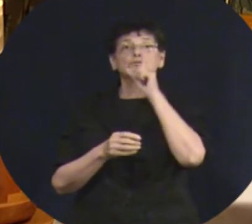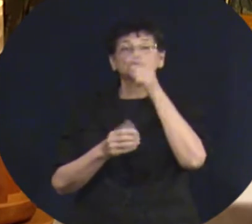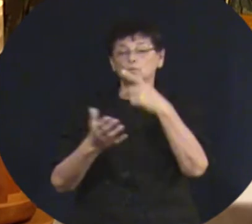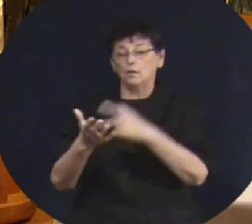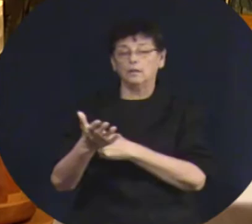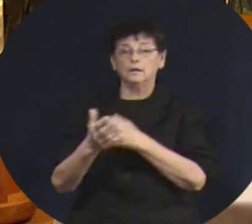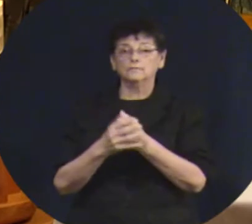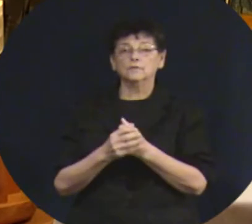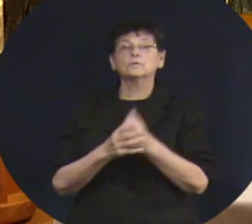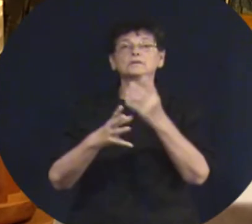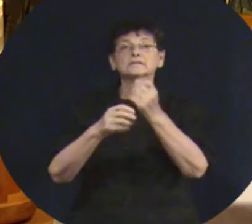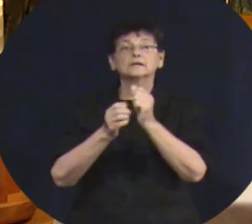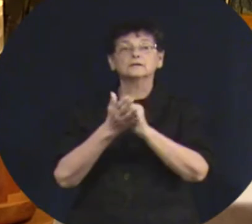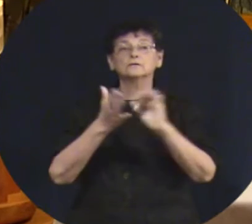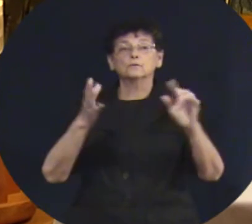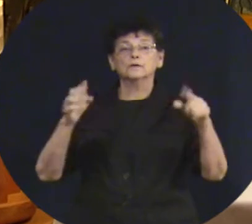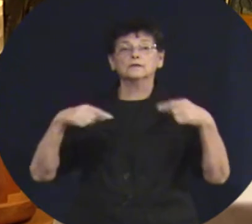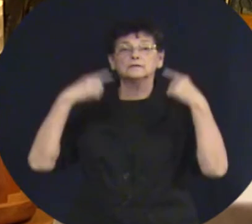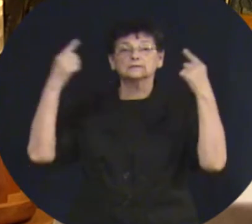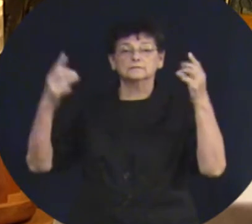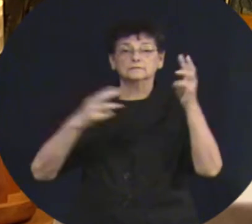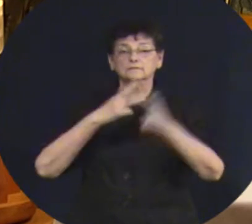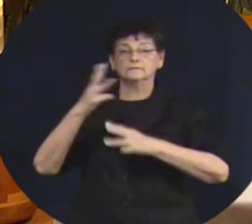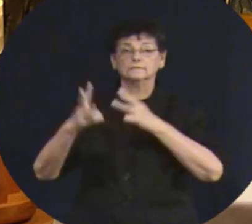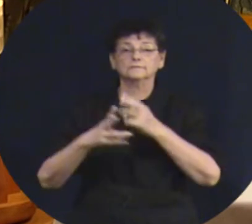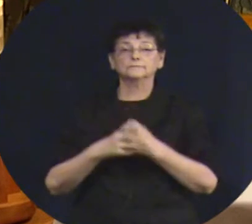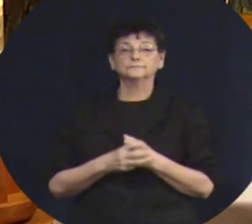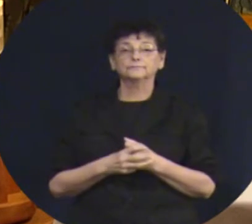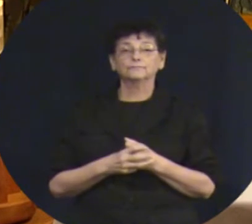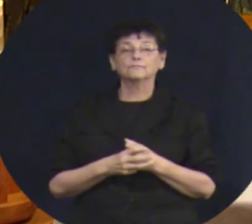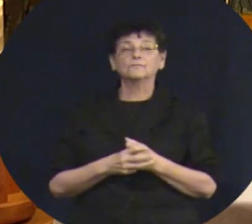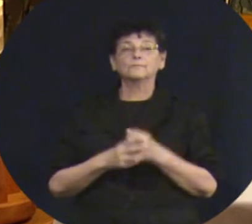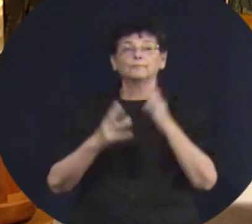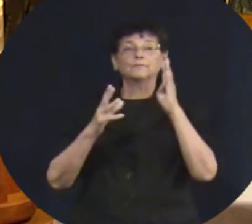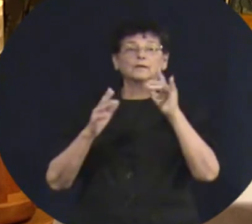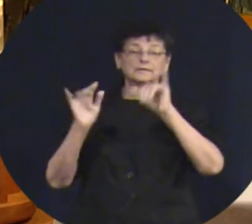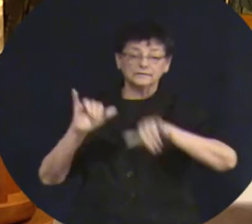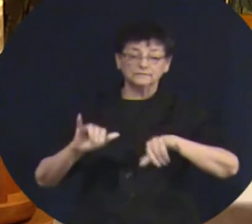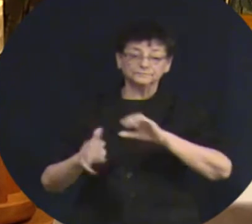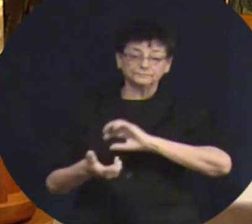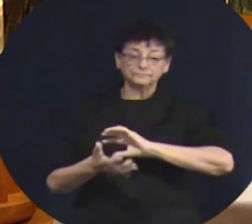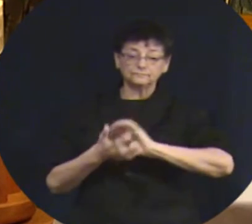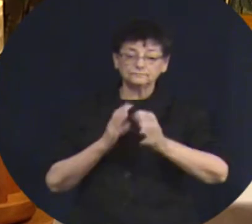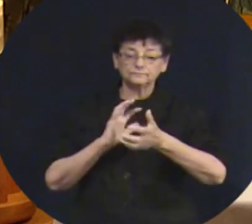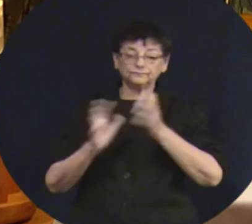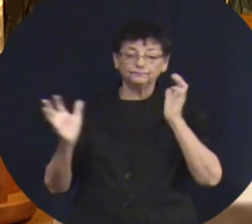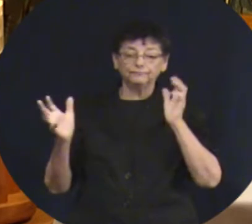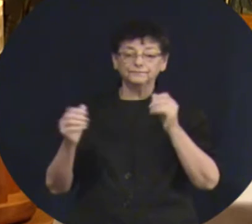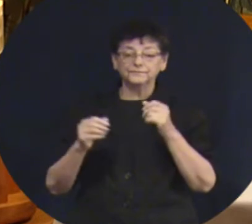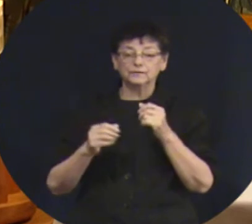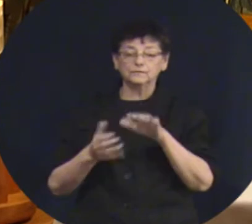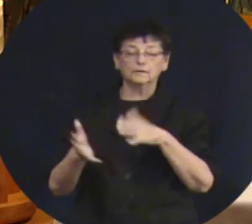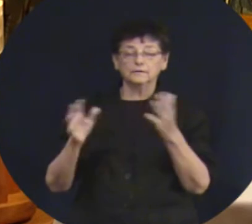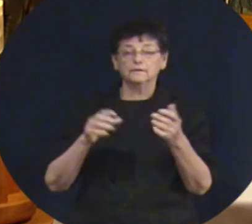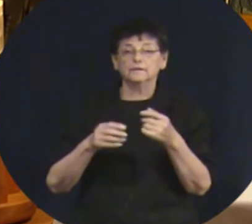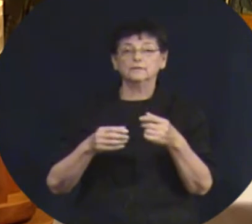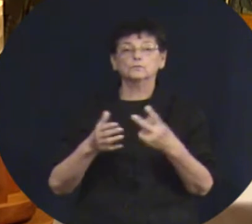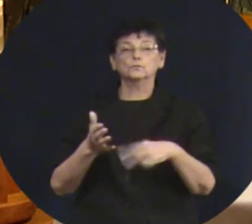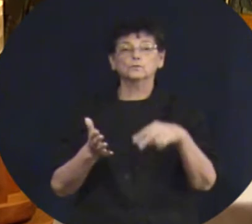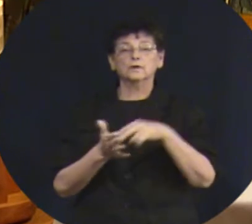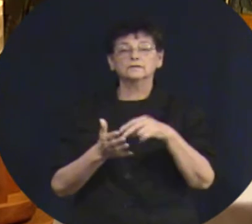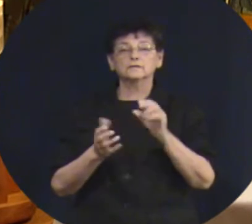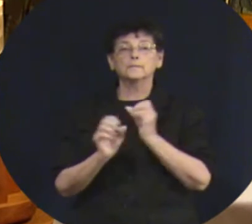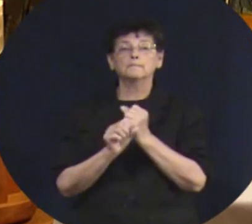Lamb who has taken away the sins of the world. By dying he has destroyed our death, and by rising restored our